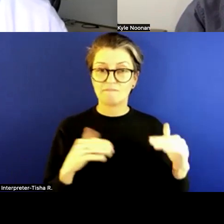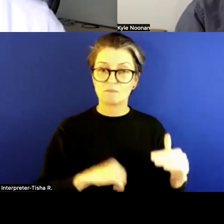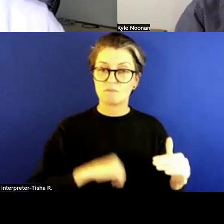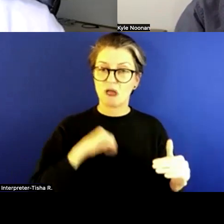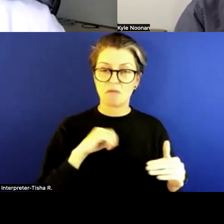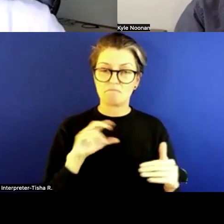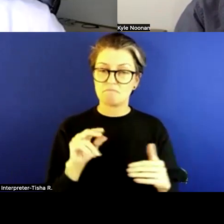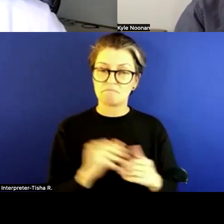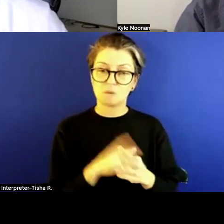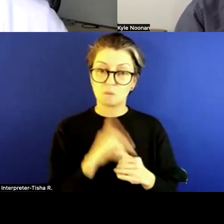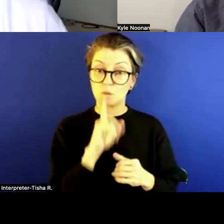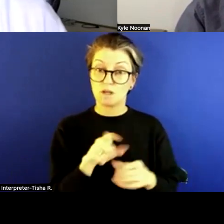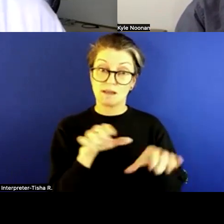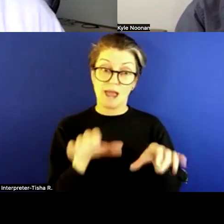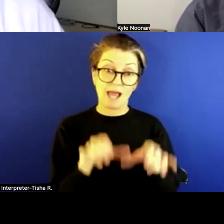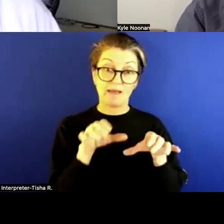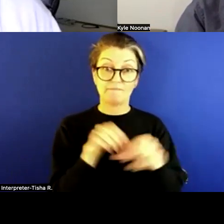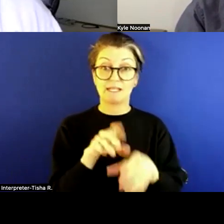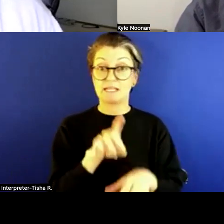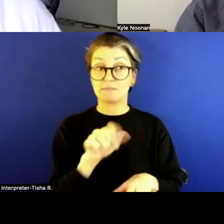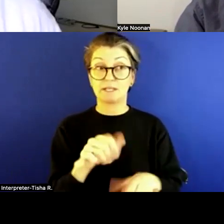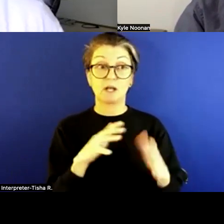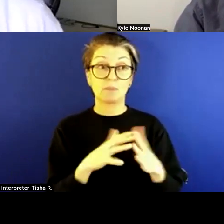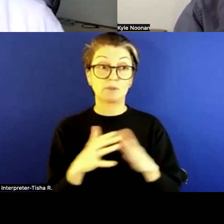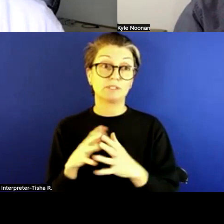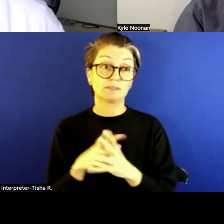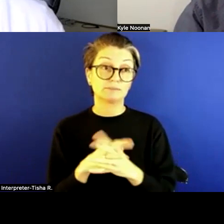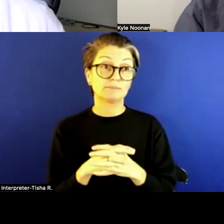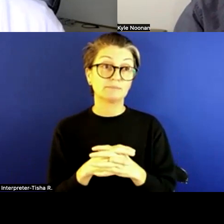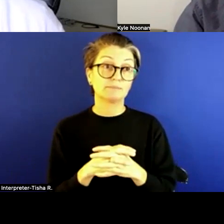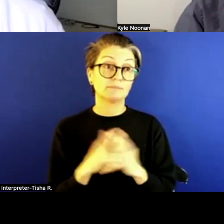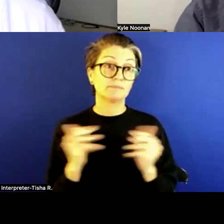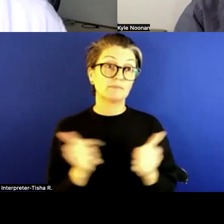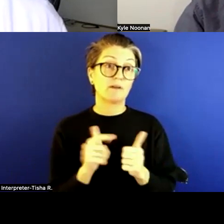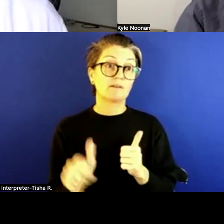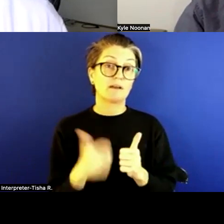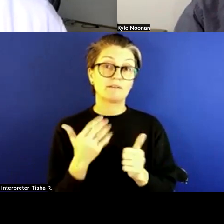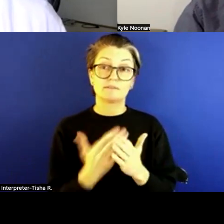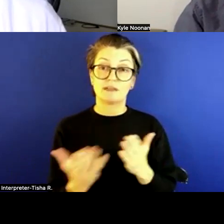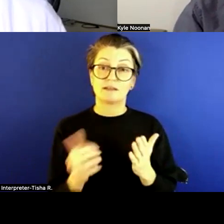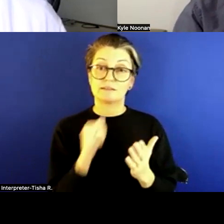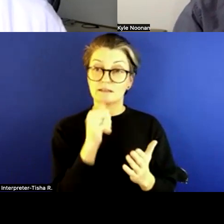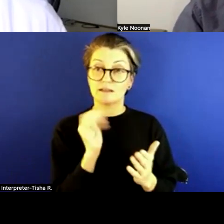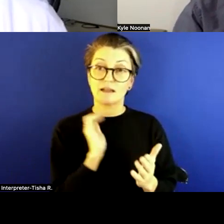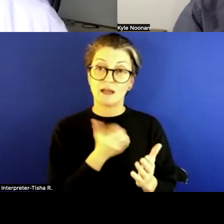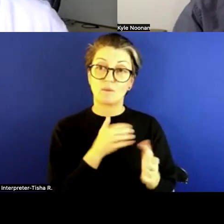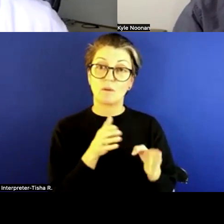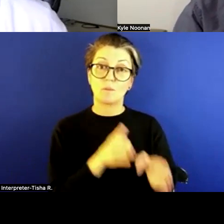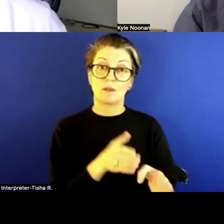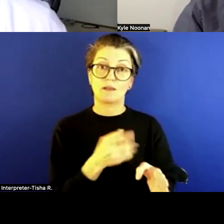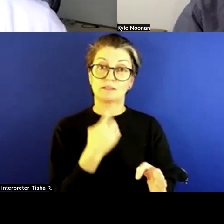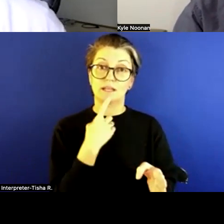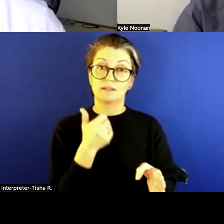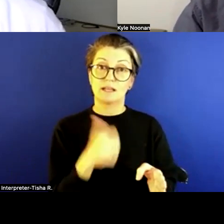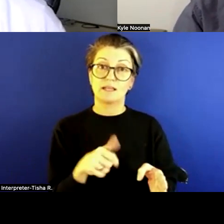be active in the disability community and all of these other things, right? It's not our way of saying that there is any